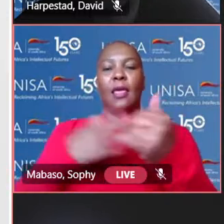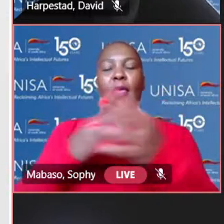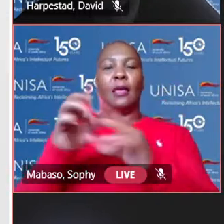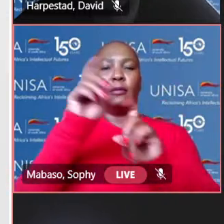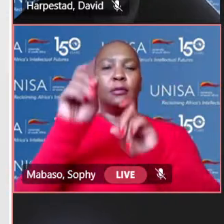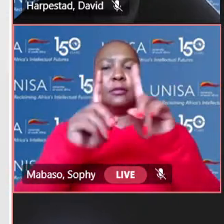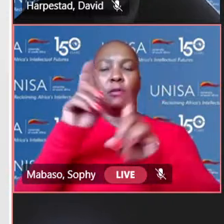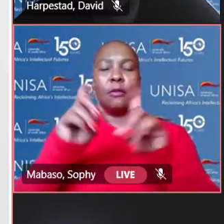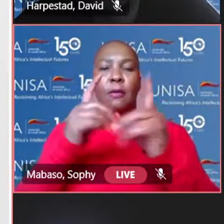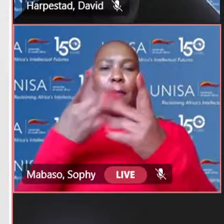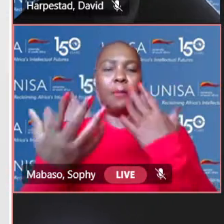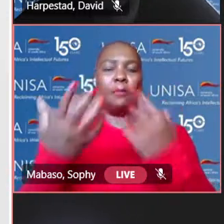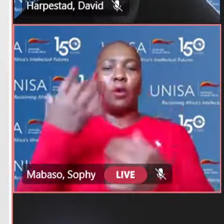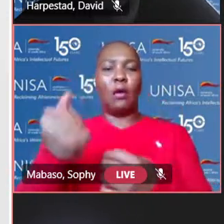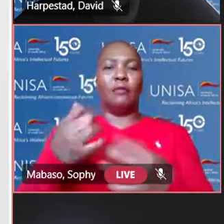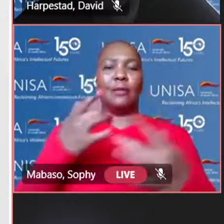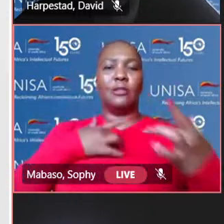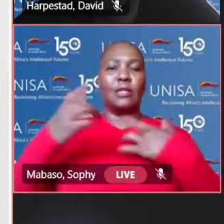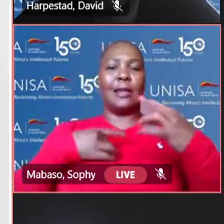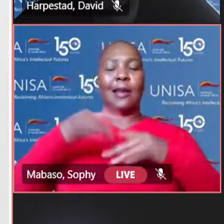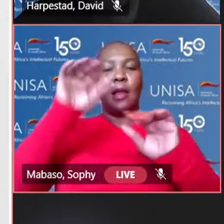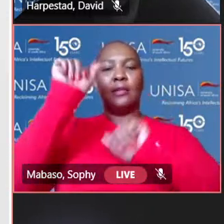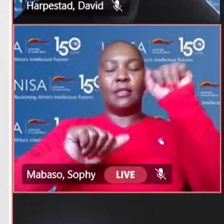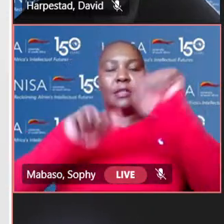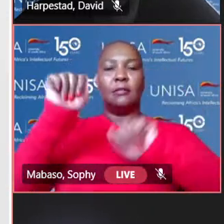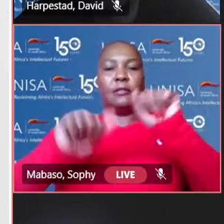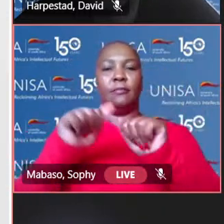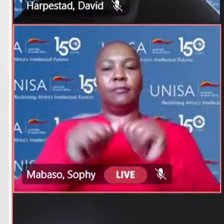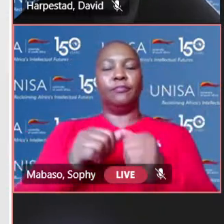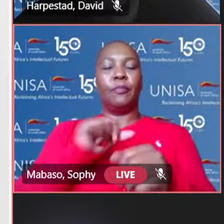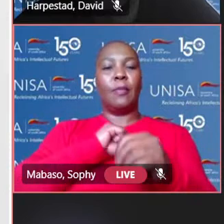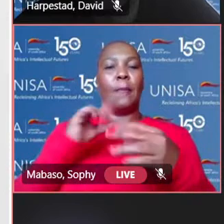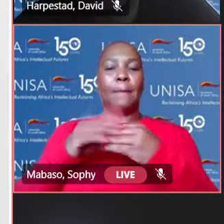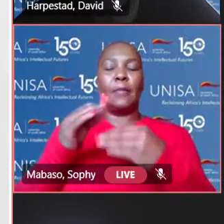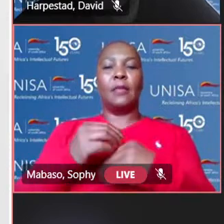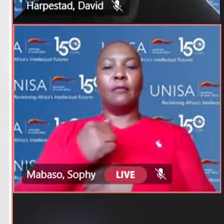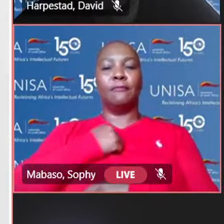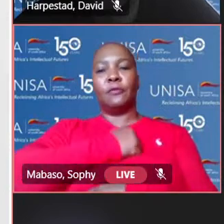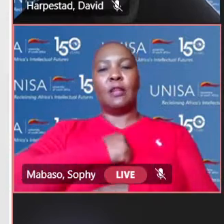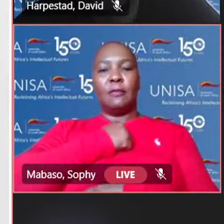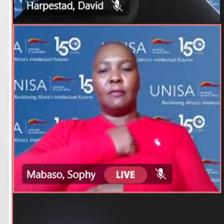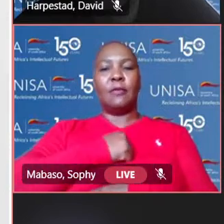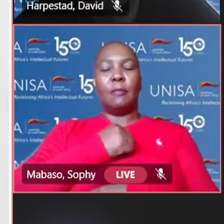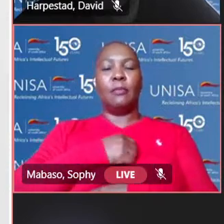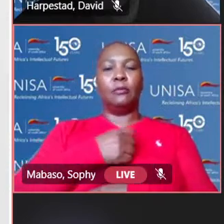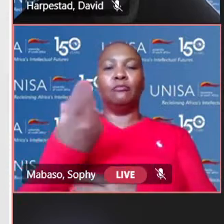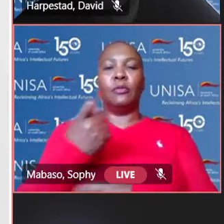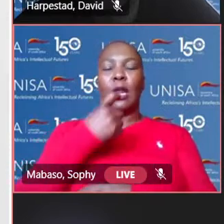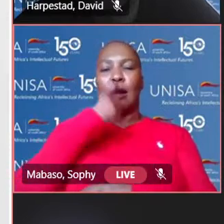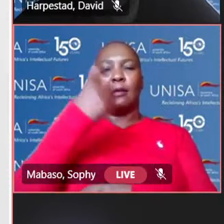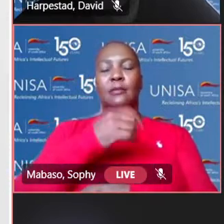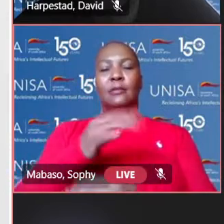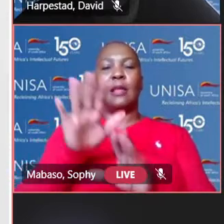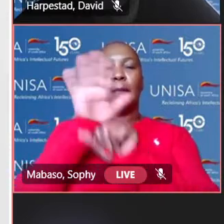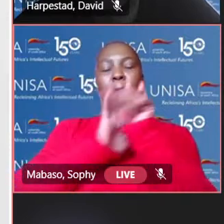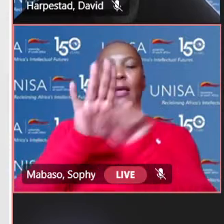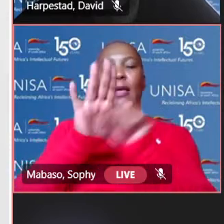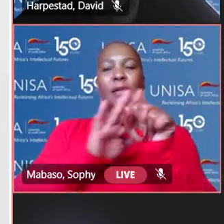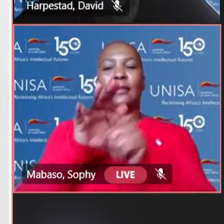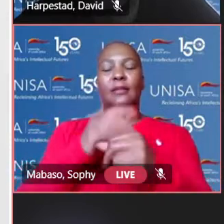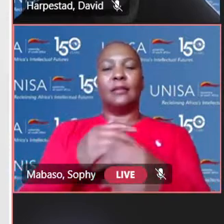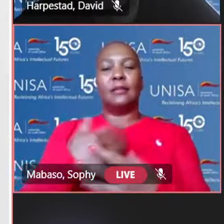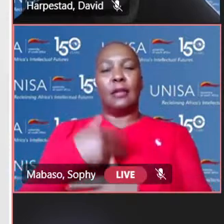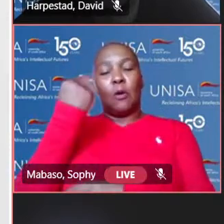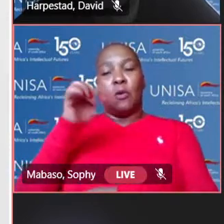have concerning assessments. And colleagues, please forgive me about the noise. I'm in an unfamiliar environment and it